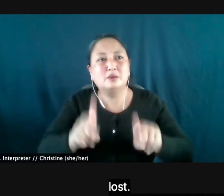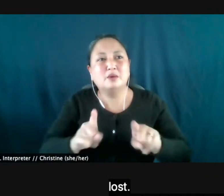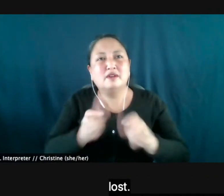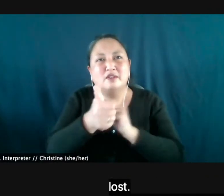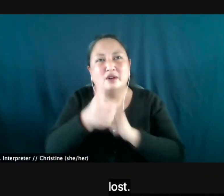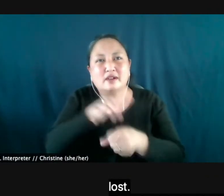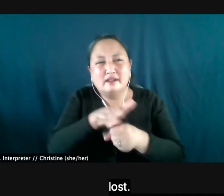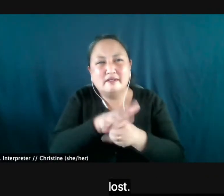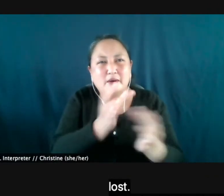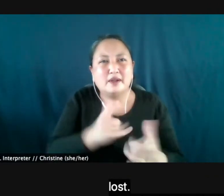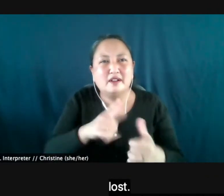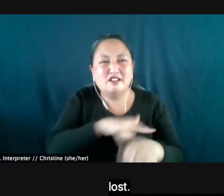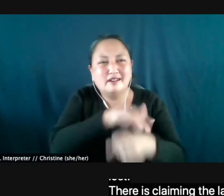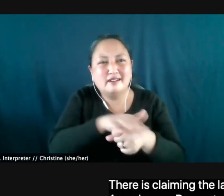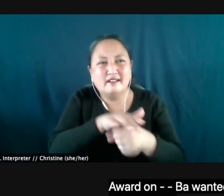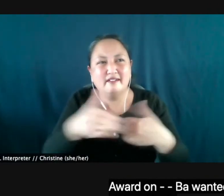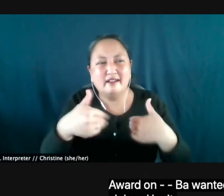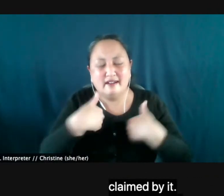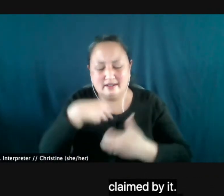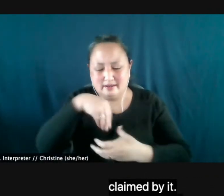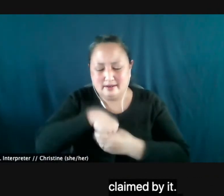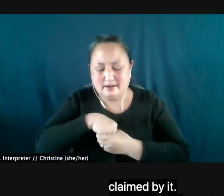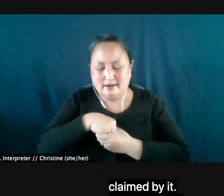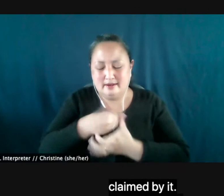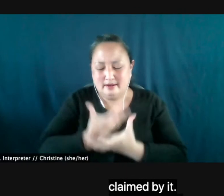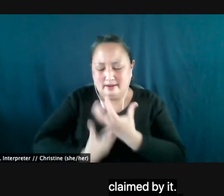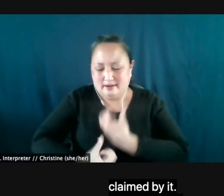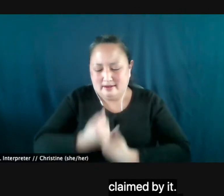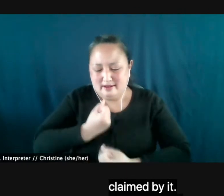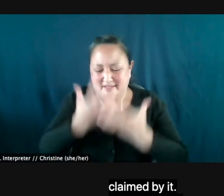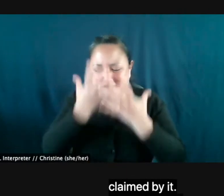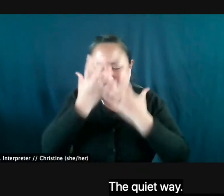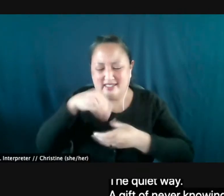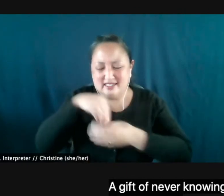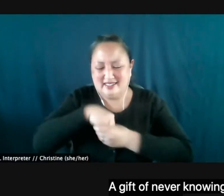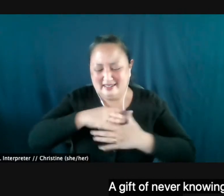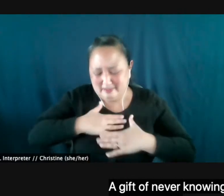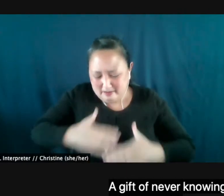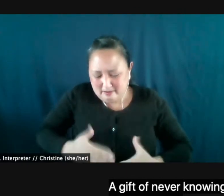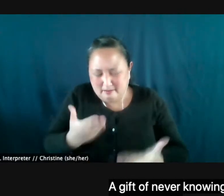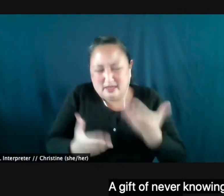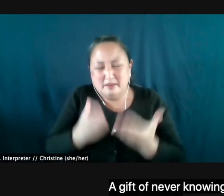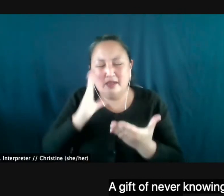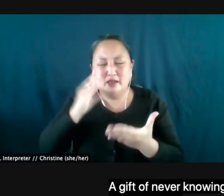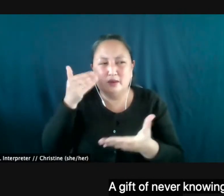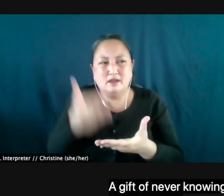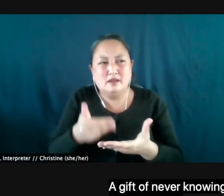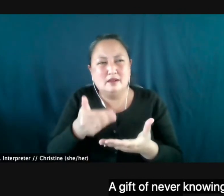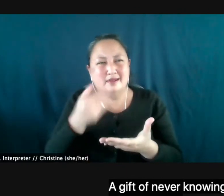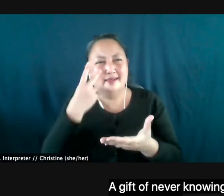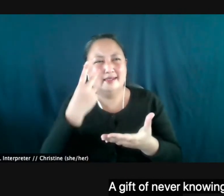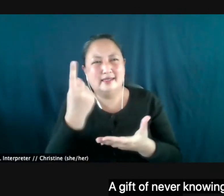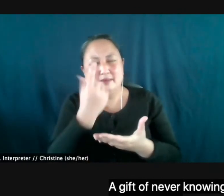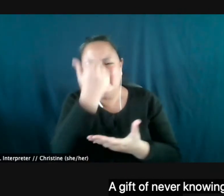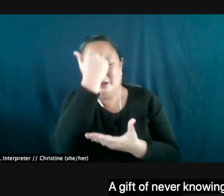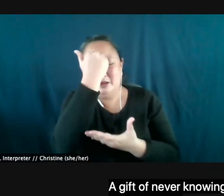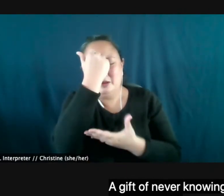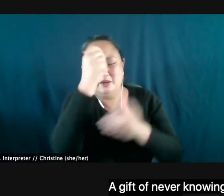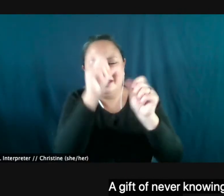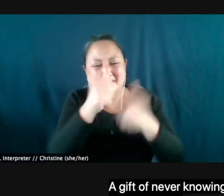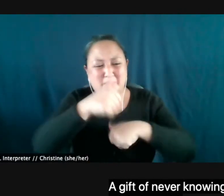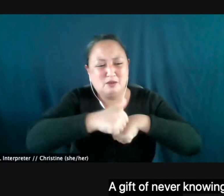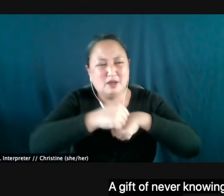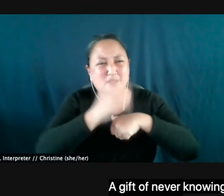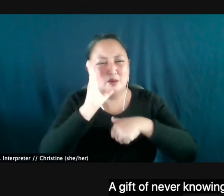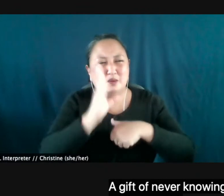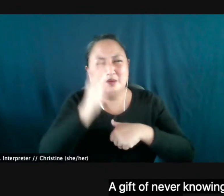long enough, held enough sadness pooled in your veins, soon you might come upon a path you knew. The shapes of rocks would look